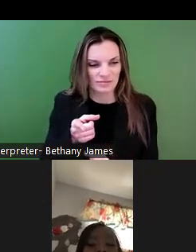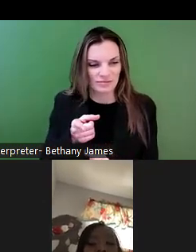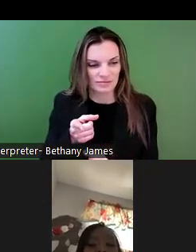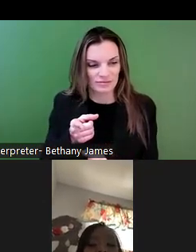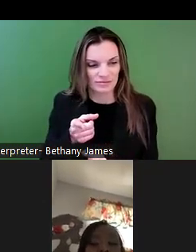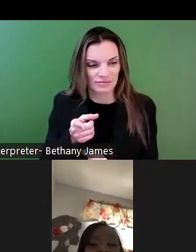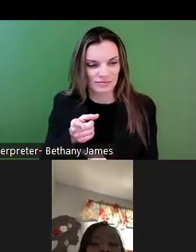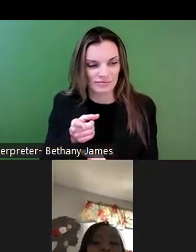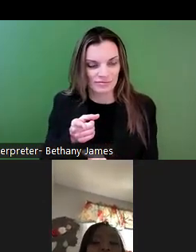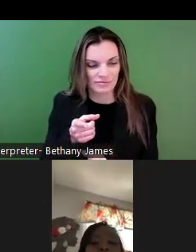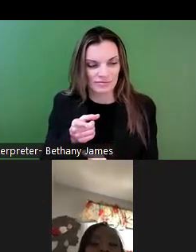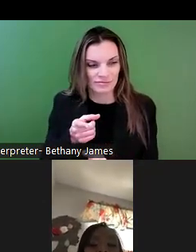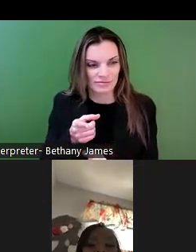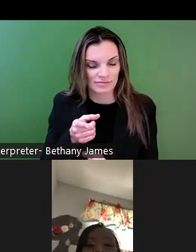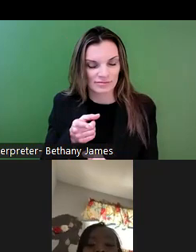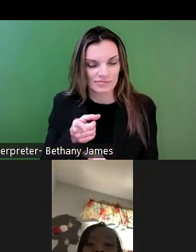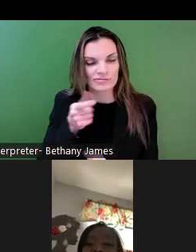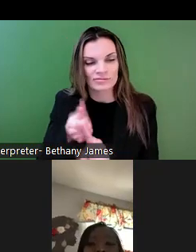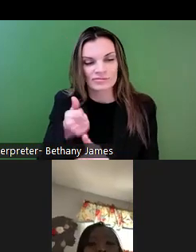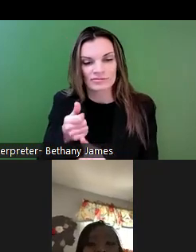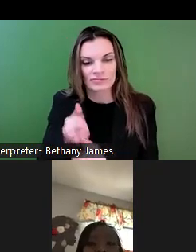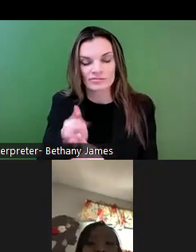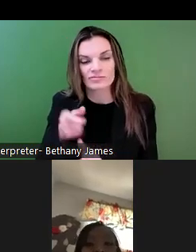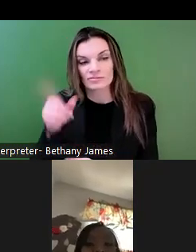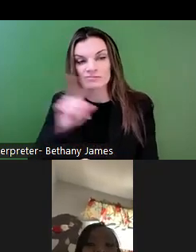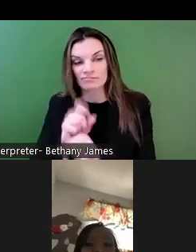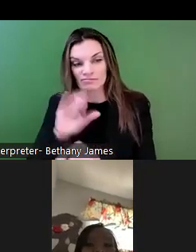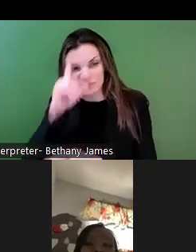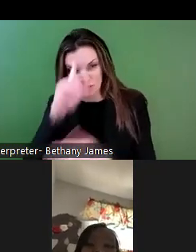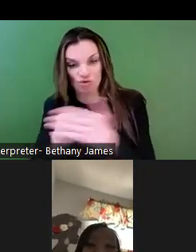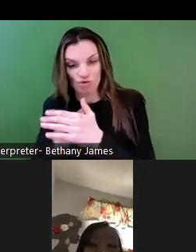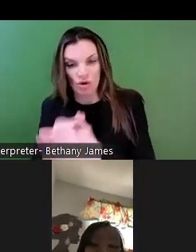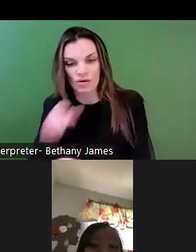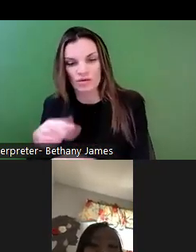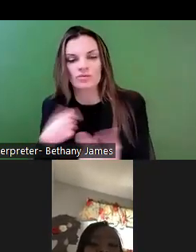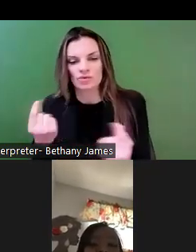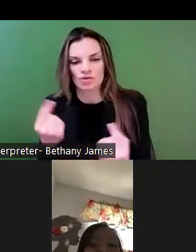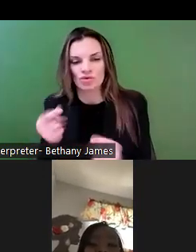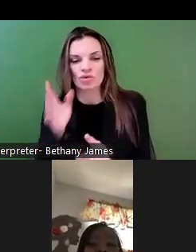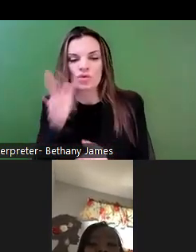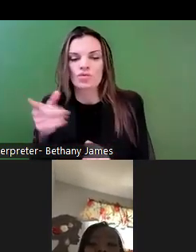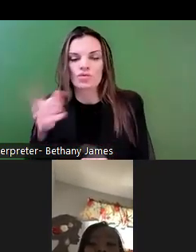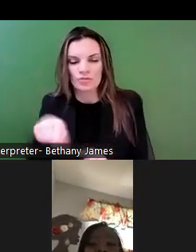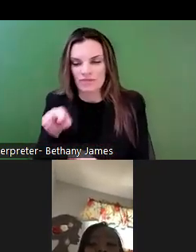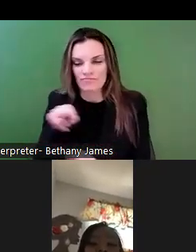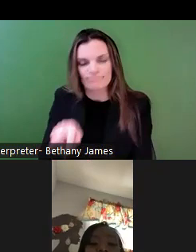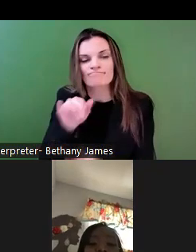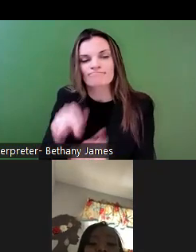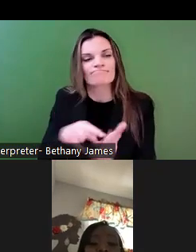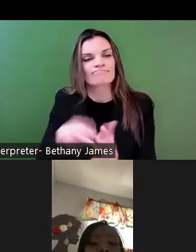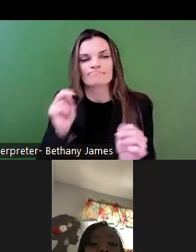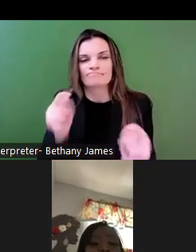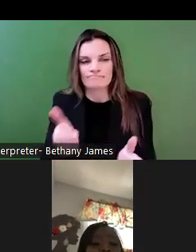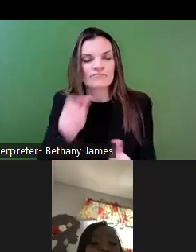to initiate collaboration early with the neurologist and the hospitalist. Since we work in the emergency room, it helps to facilitate a